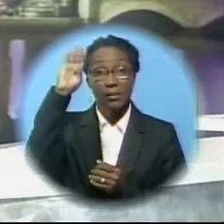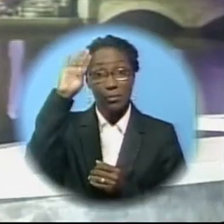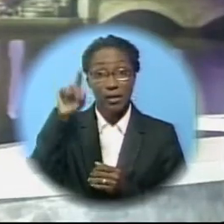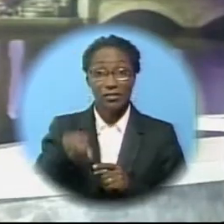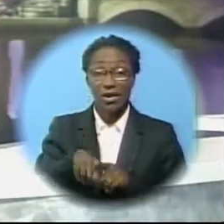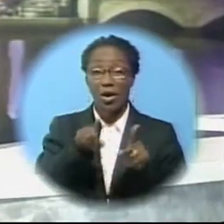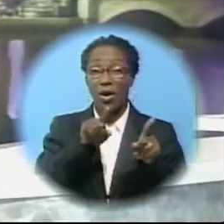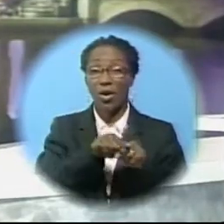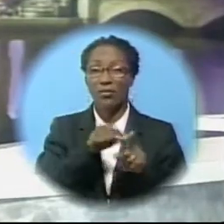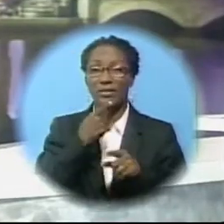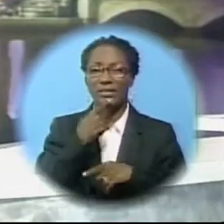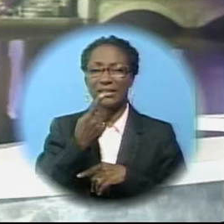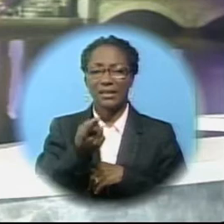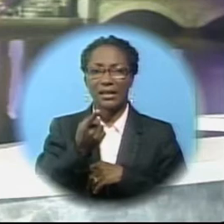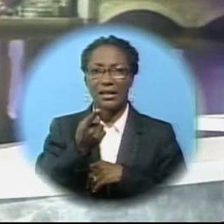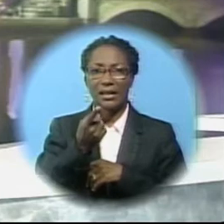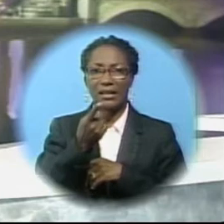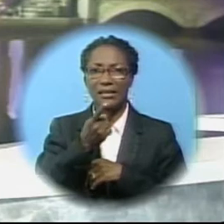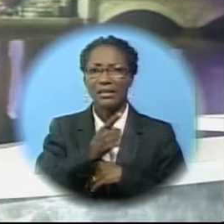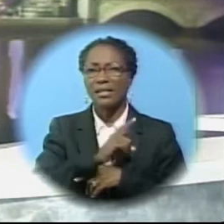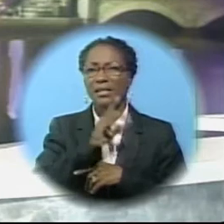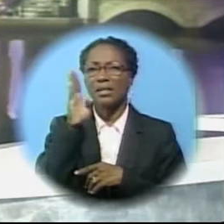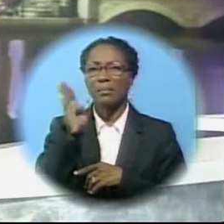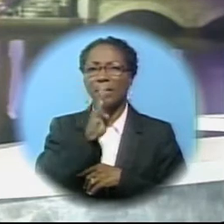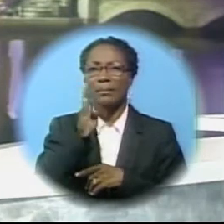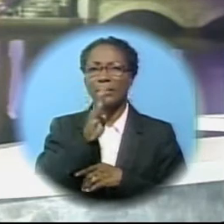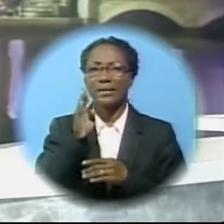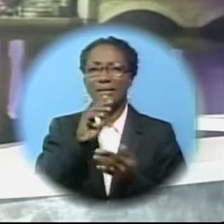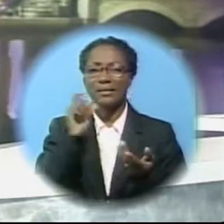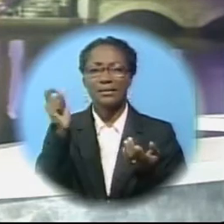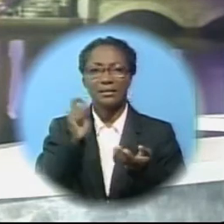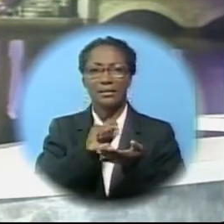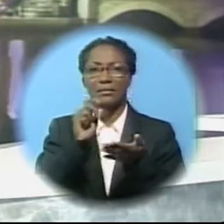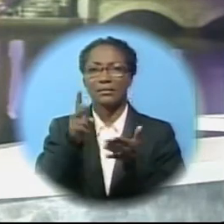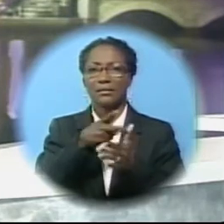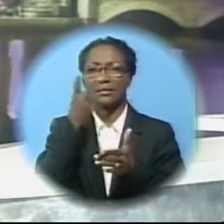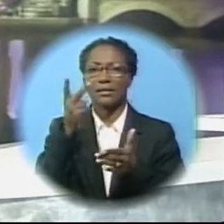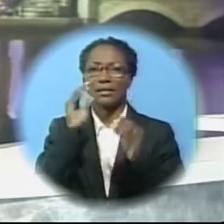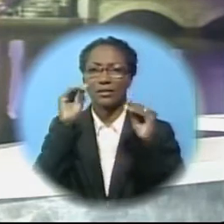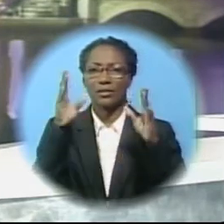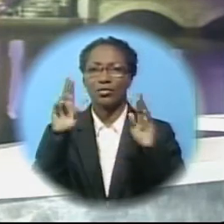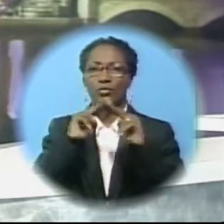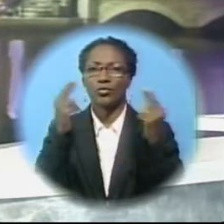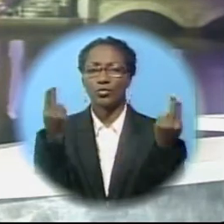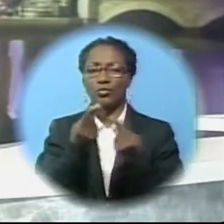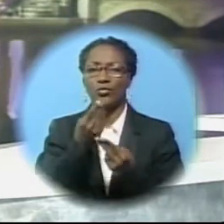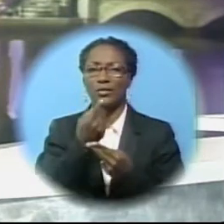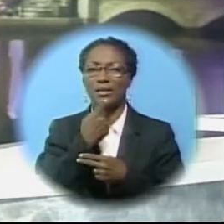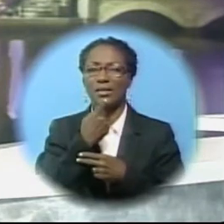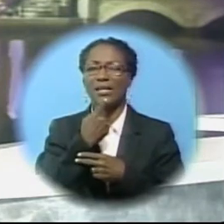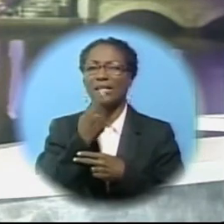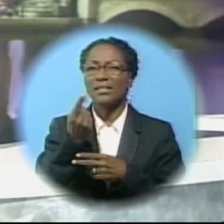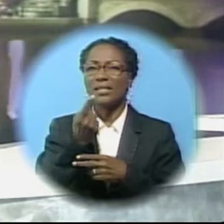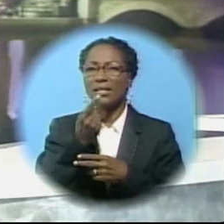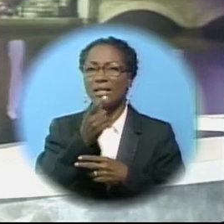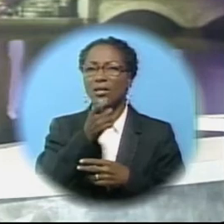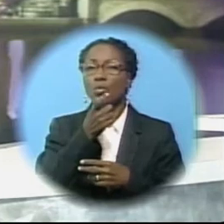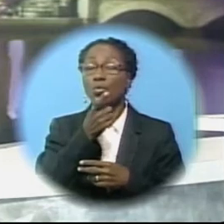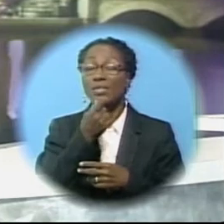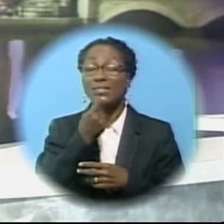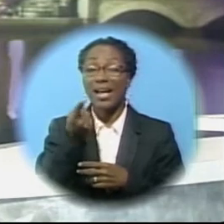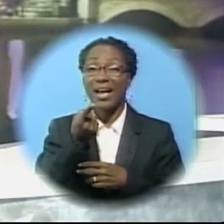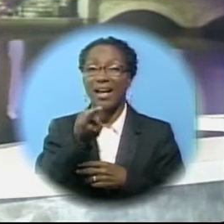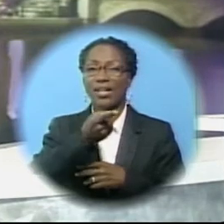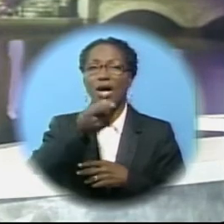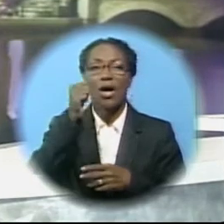also knocked the head of the Barbados Secondary Teachers Union for calling for the expulsion of a female secondary school student following an